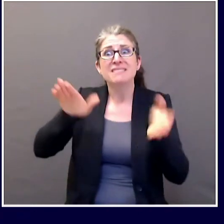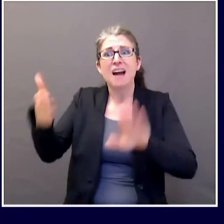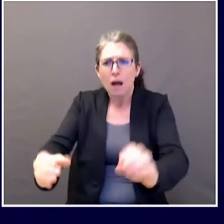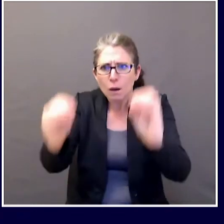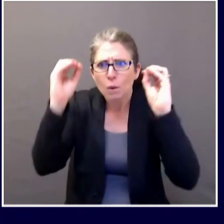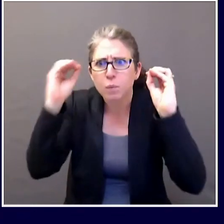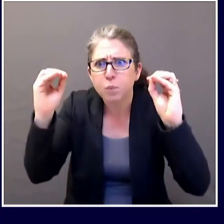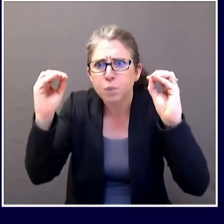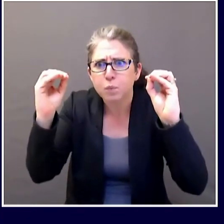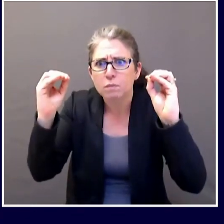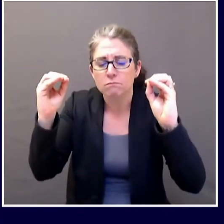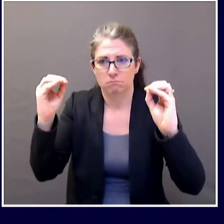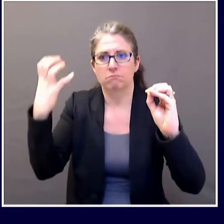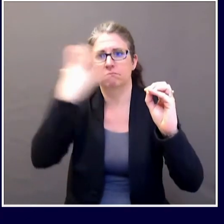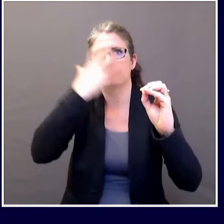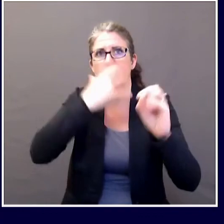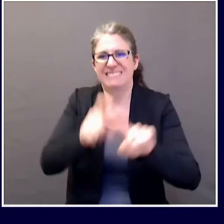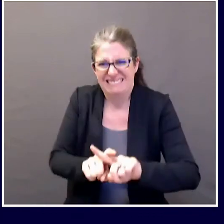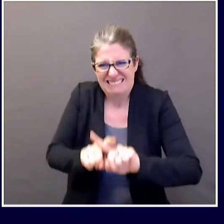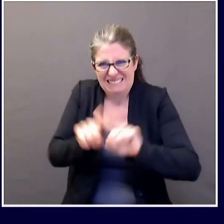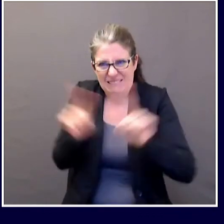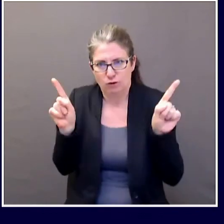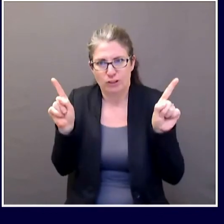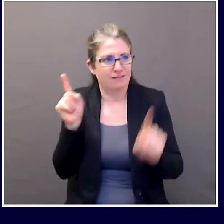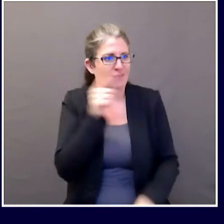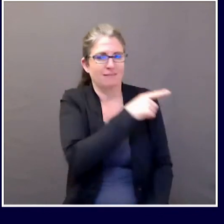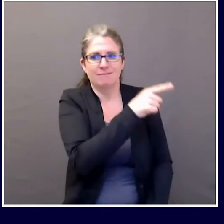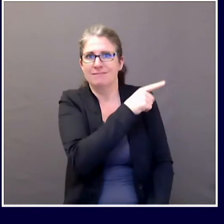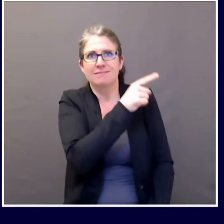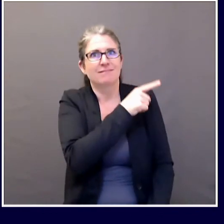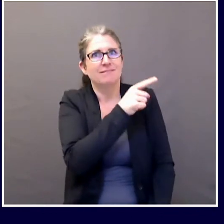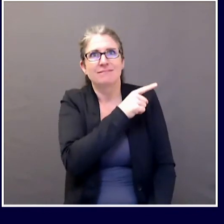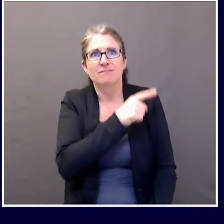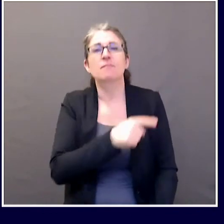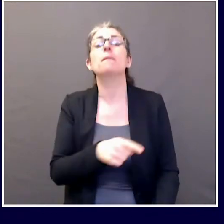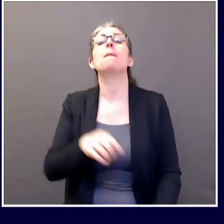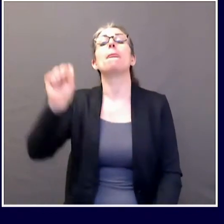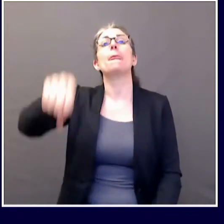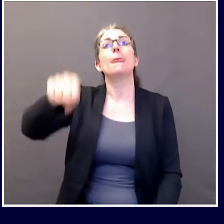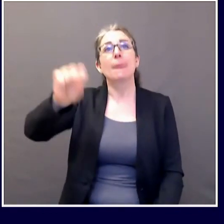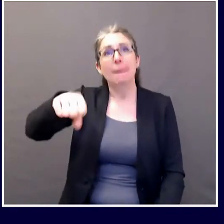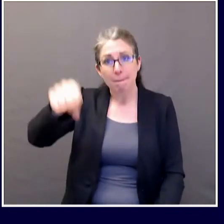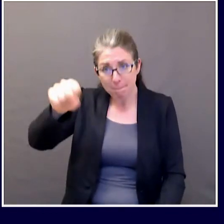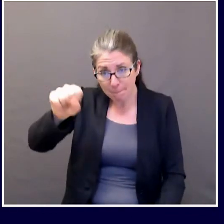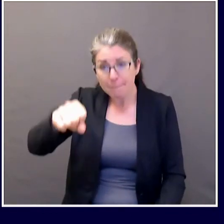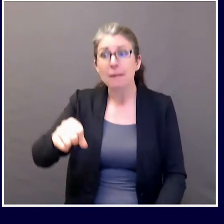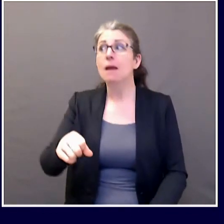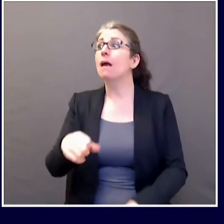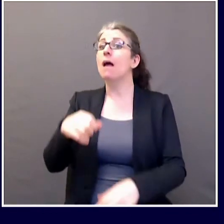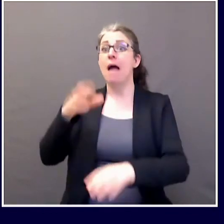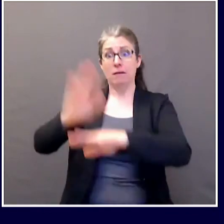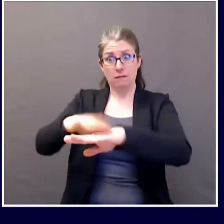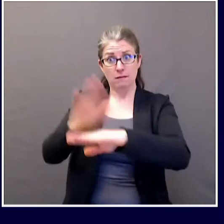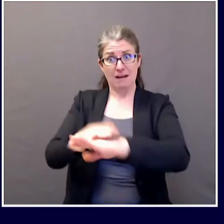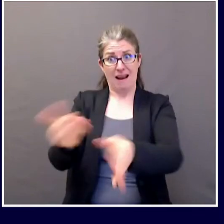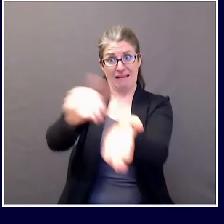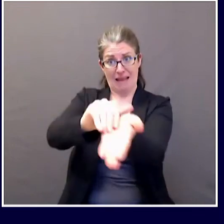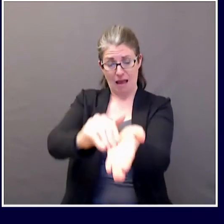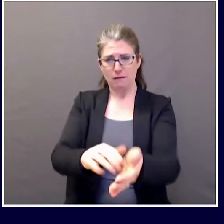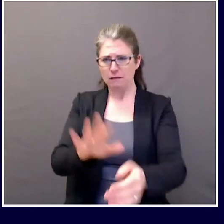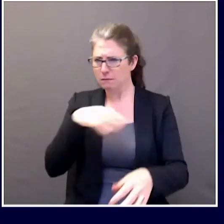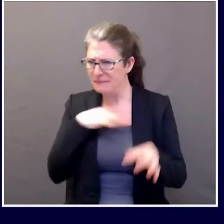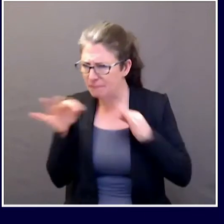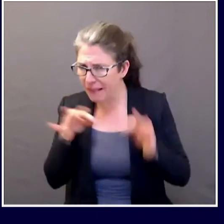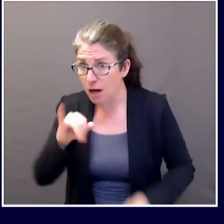disease or hospitalization or death, there was a striking reduction as a result of the J&J